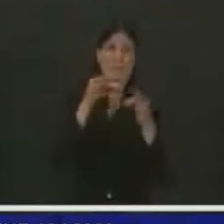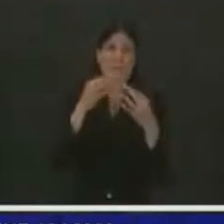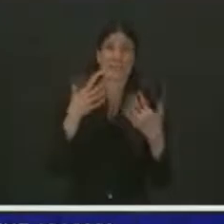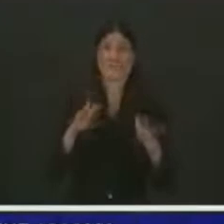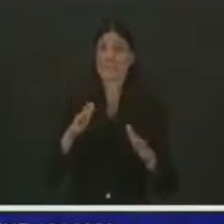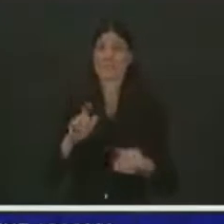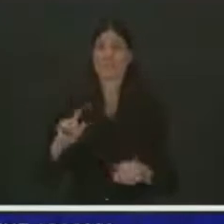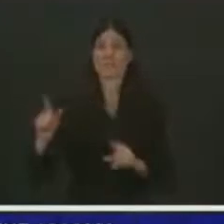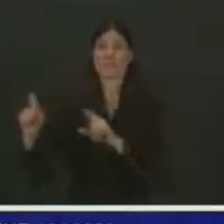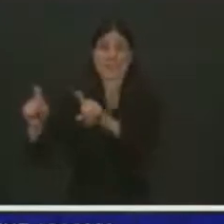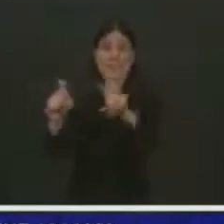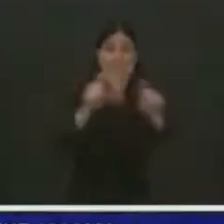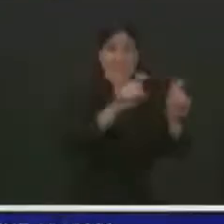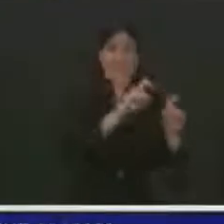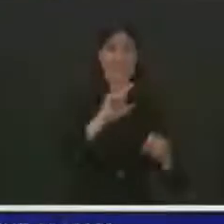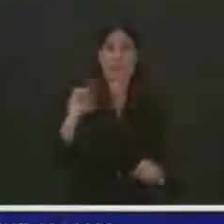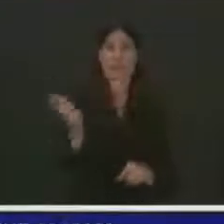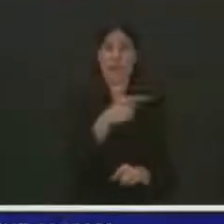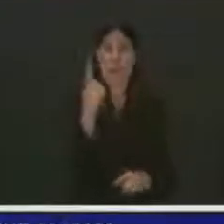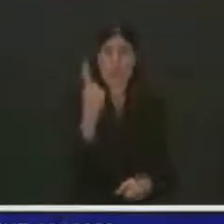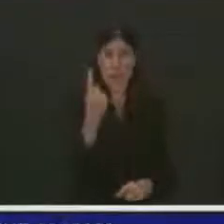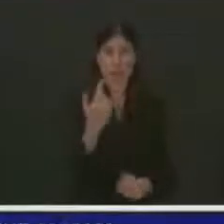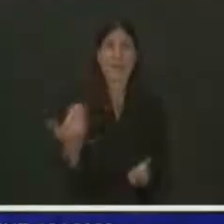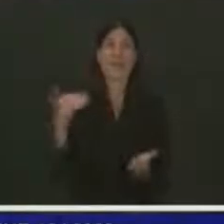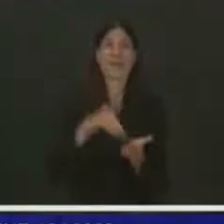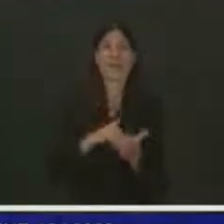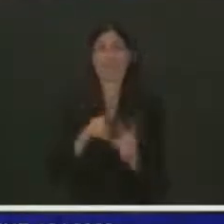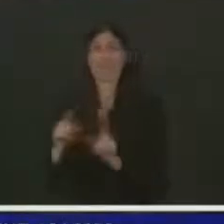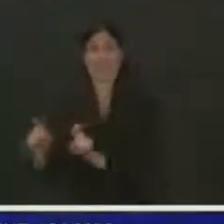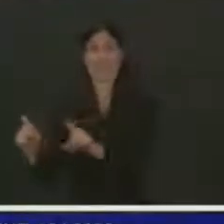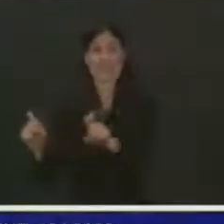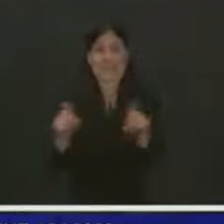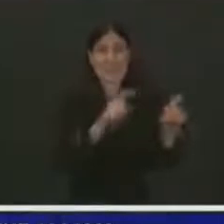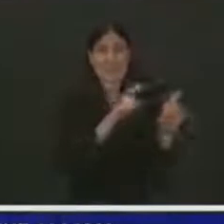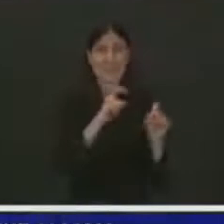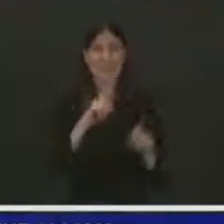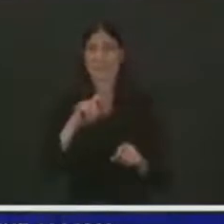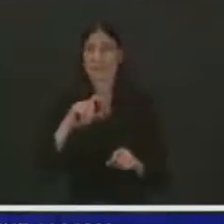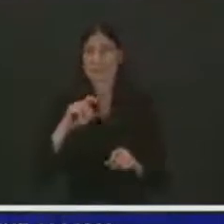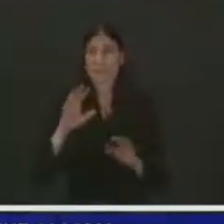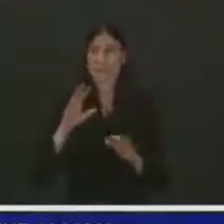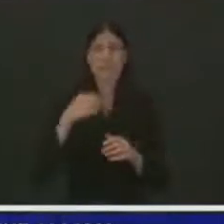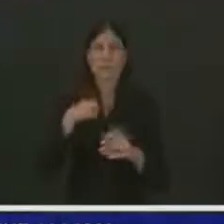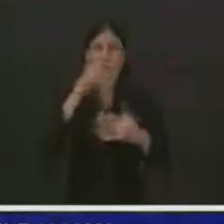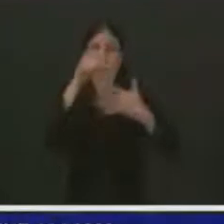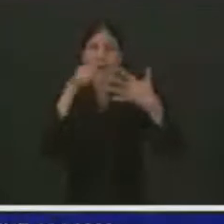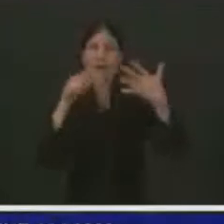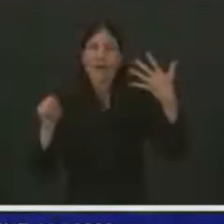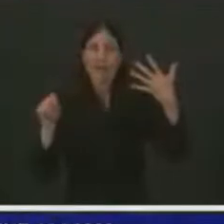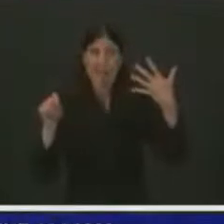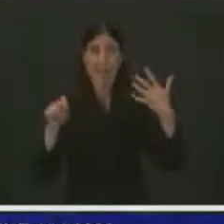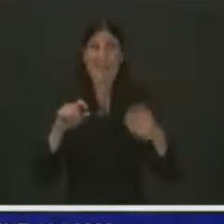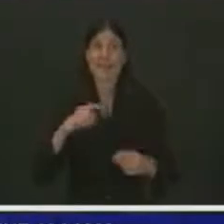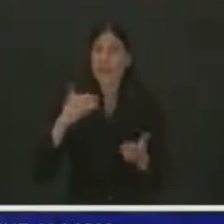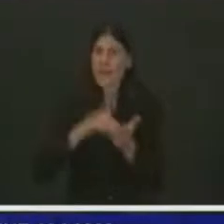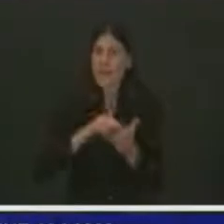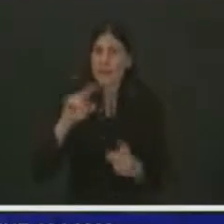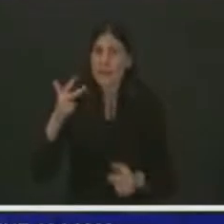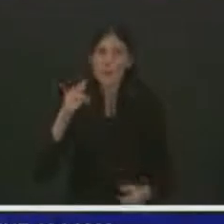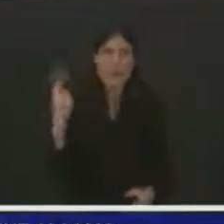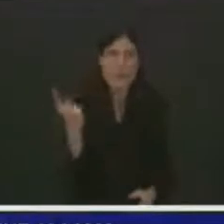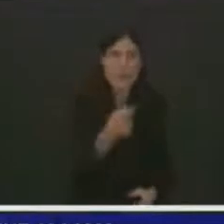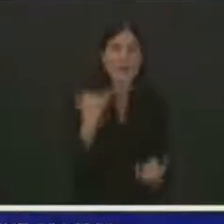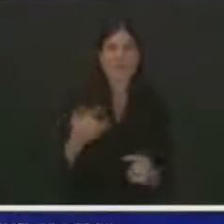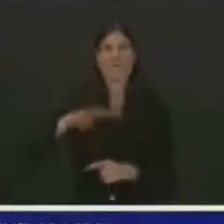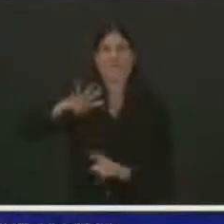among staff in nursing home facilities and including residents when an outbreak is